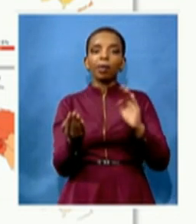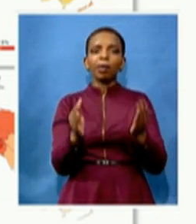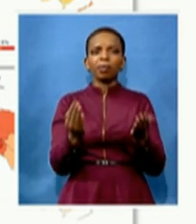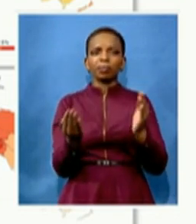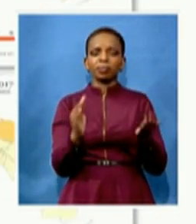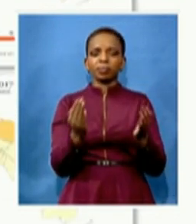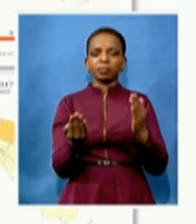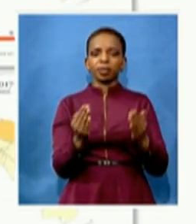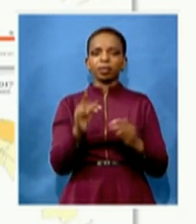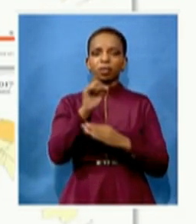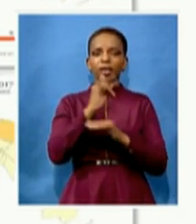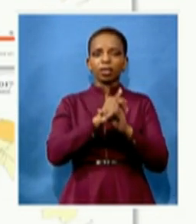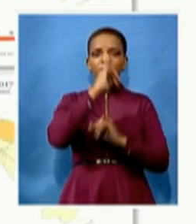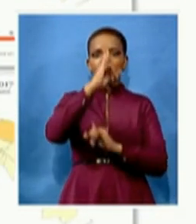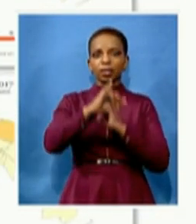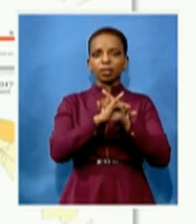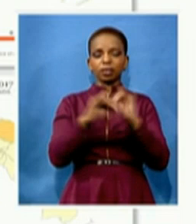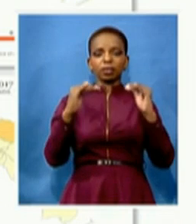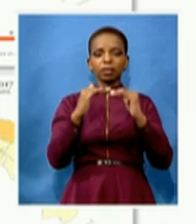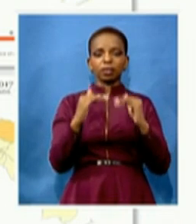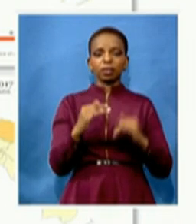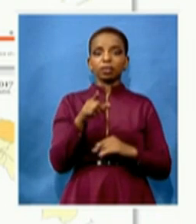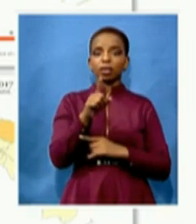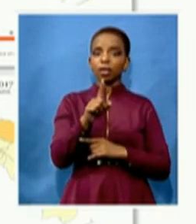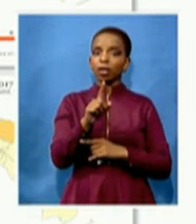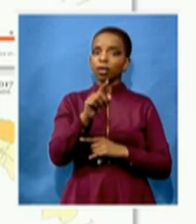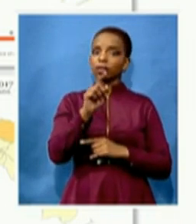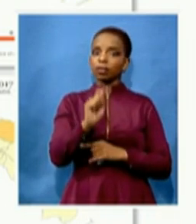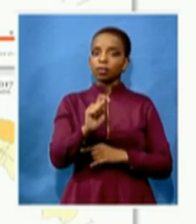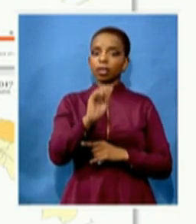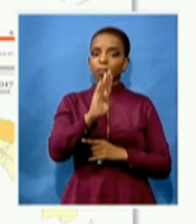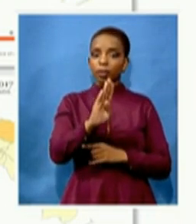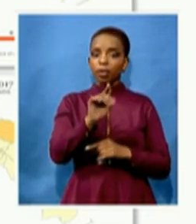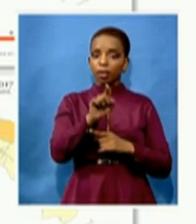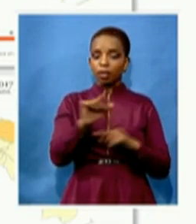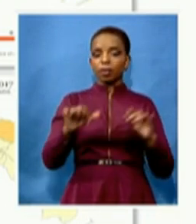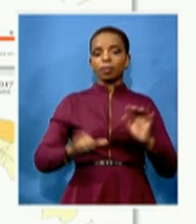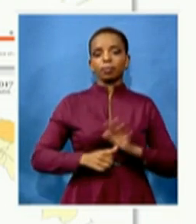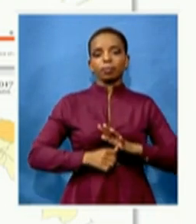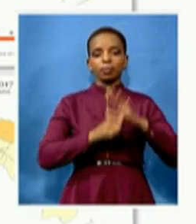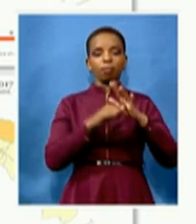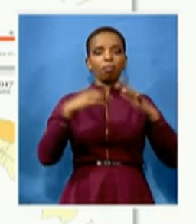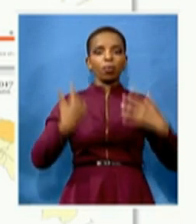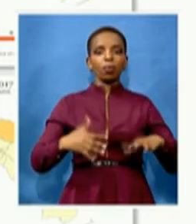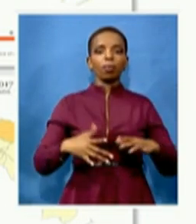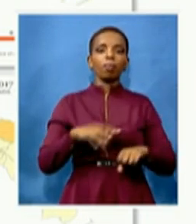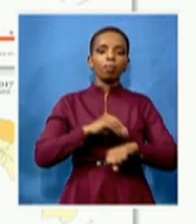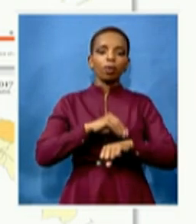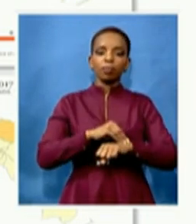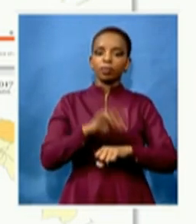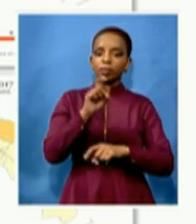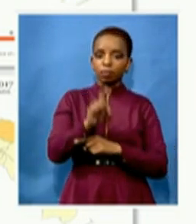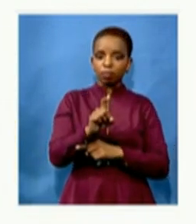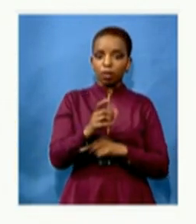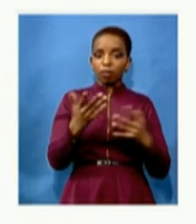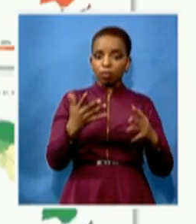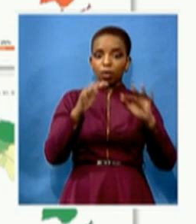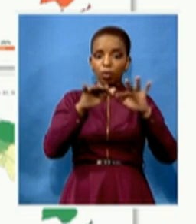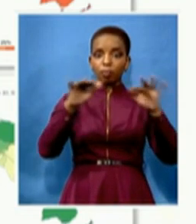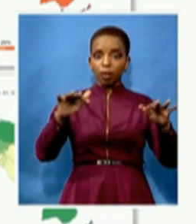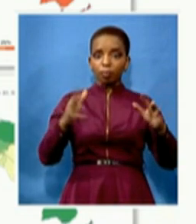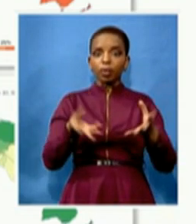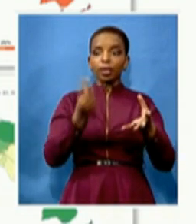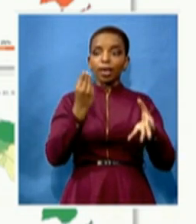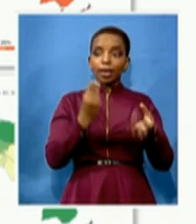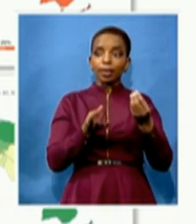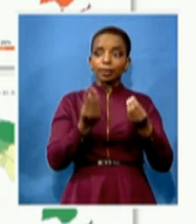problem, particularly HIV, and so that may present a risk, although not for people on treatment, but potentially for people not on treatment. Obesity, we